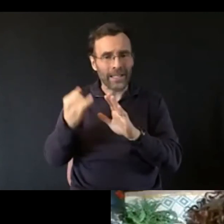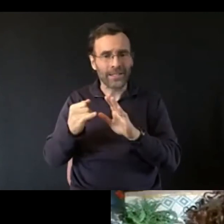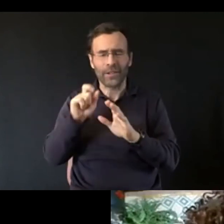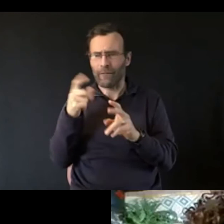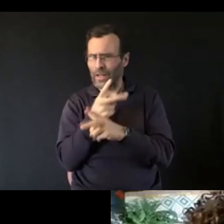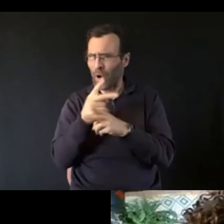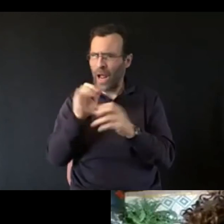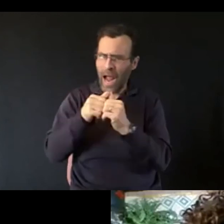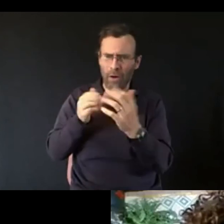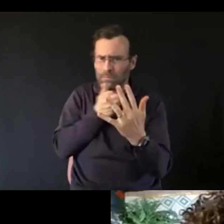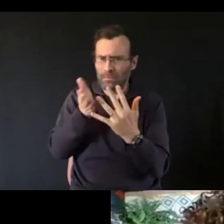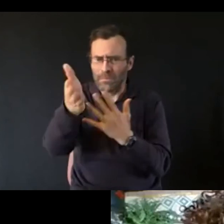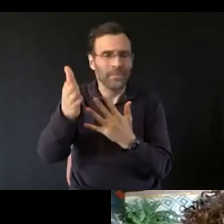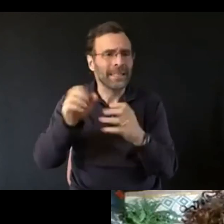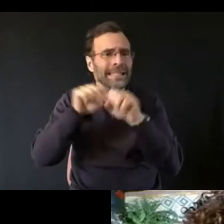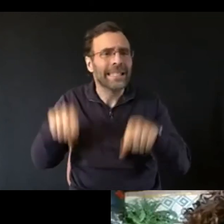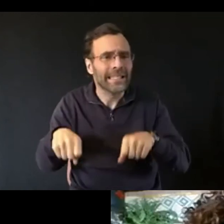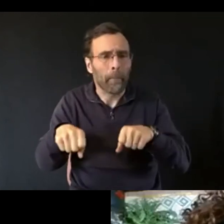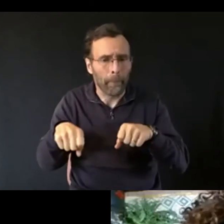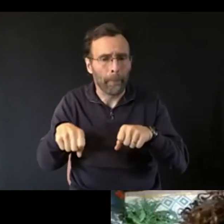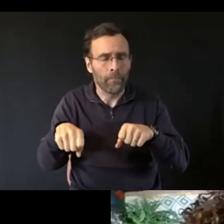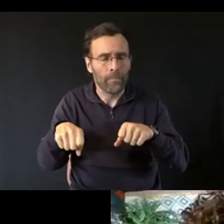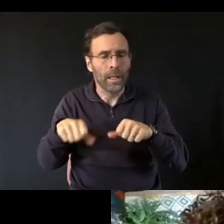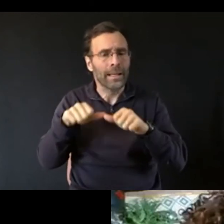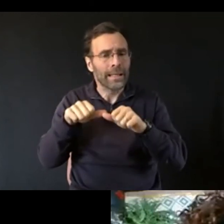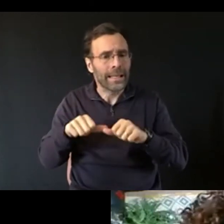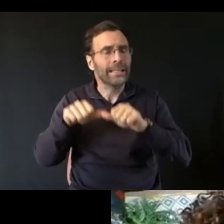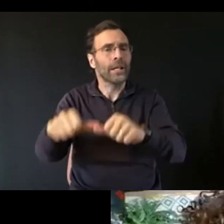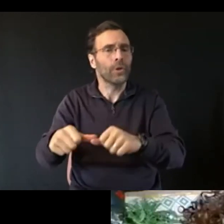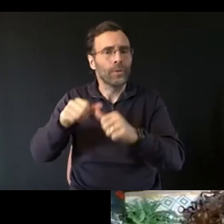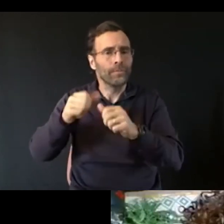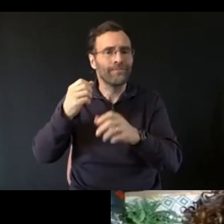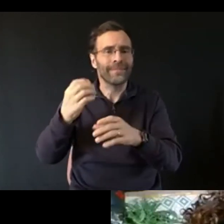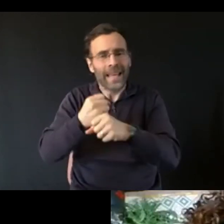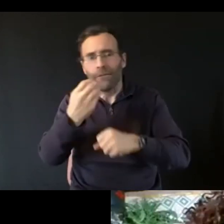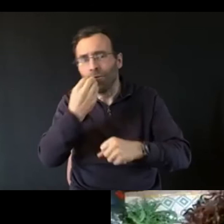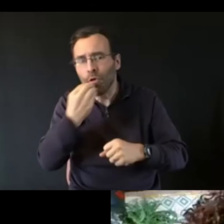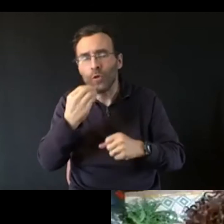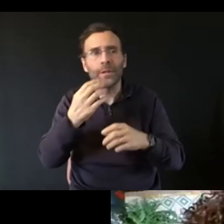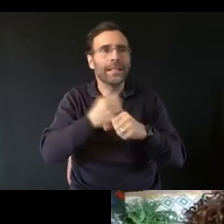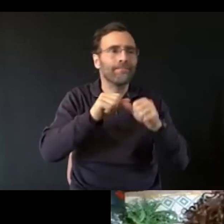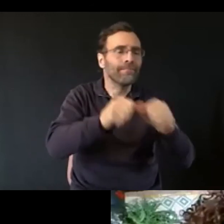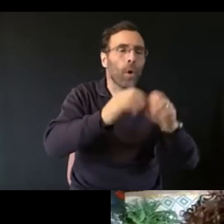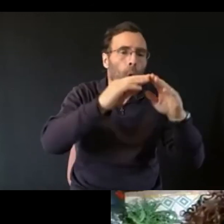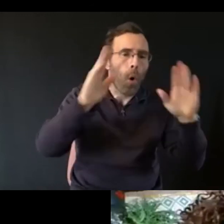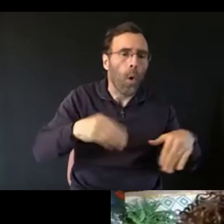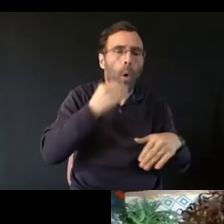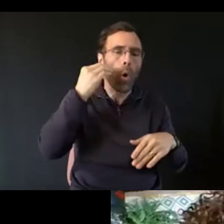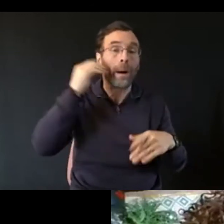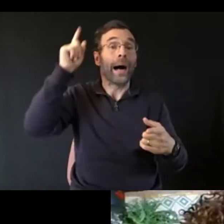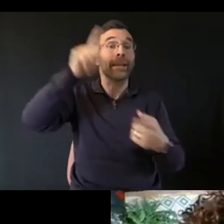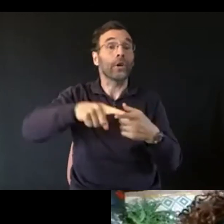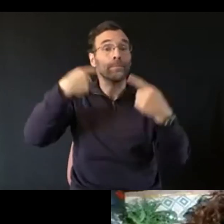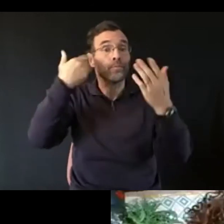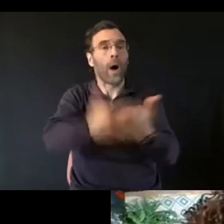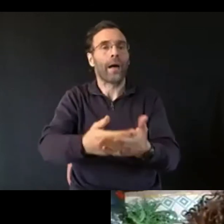out that system and how can you continue to maintain food and a home until you can get to a place where you can pay for it on your own. That's